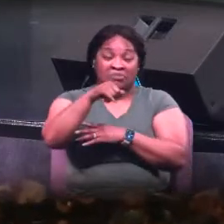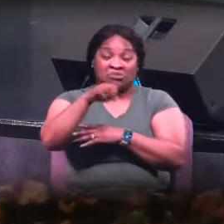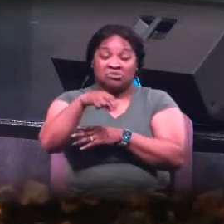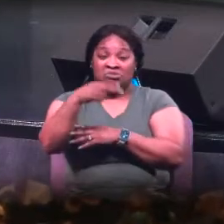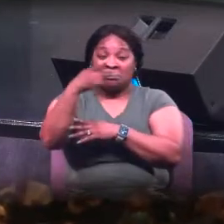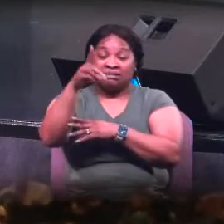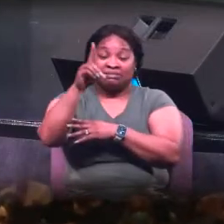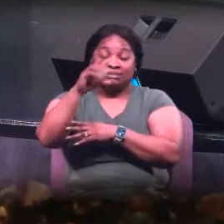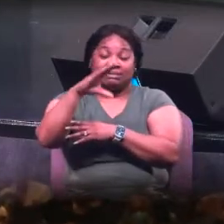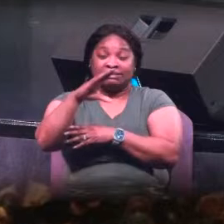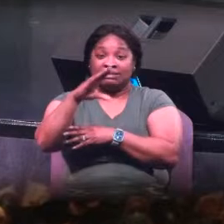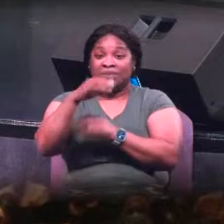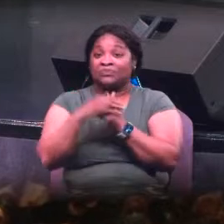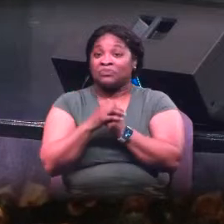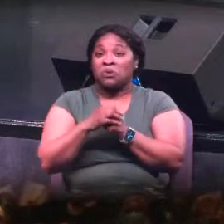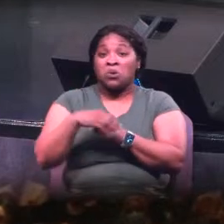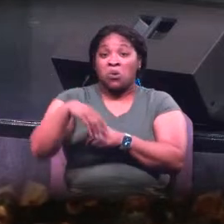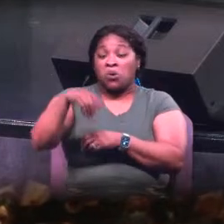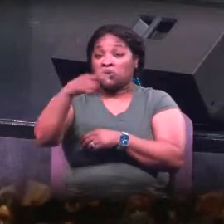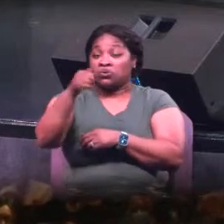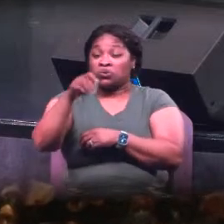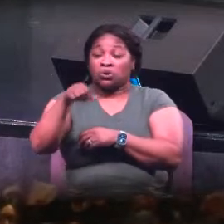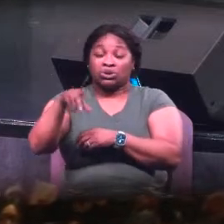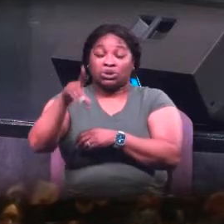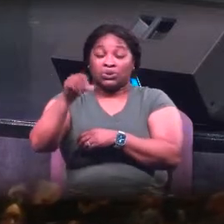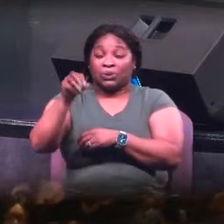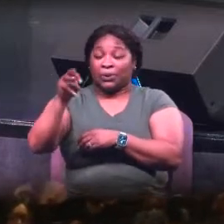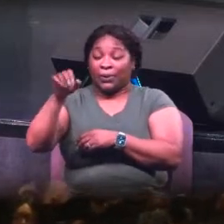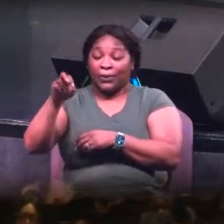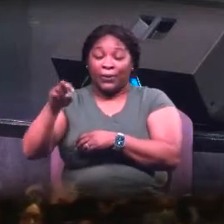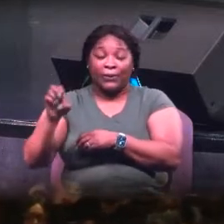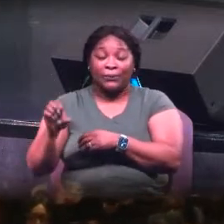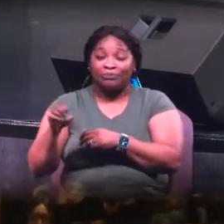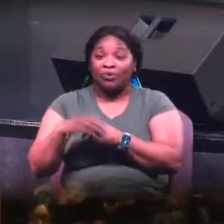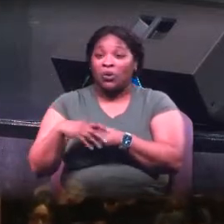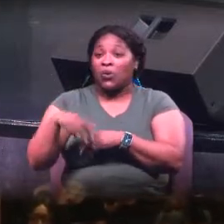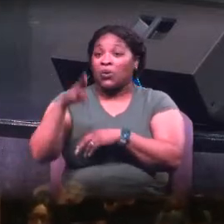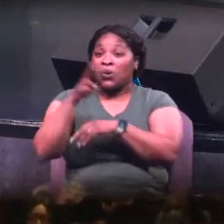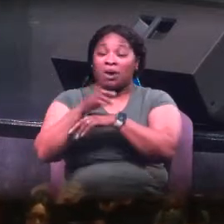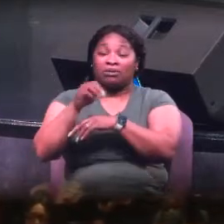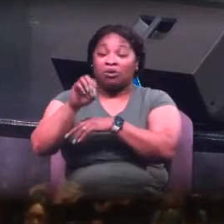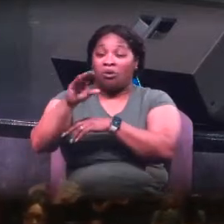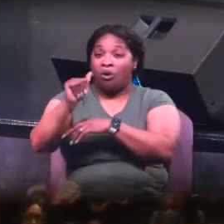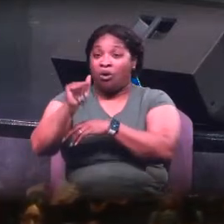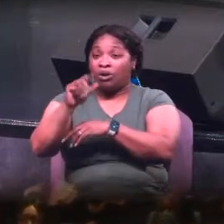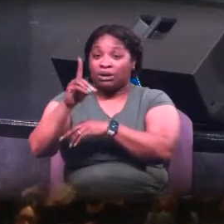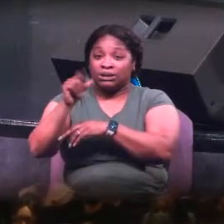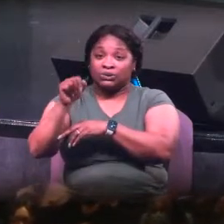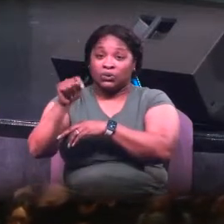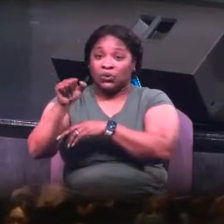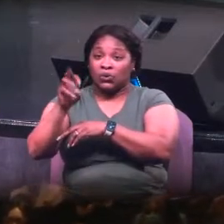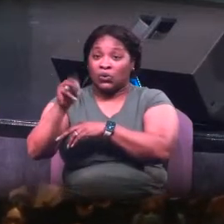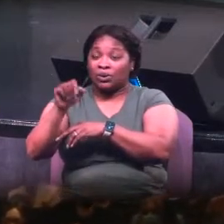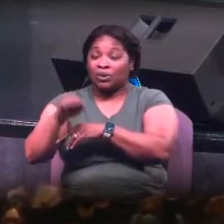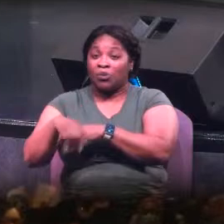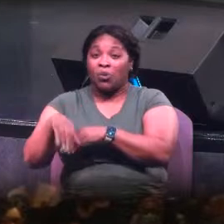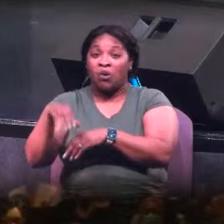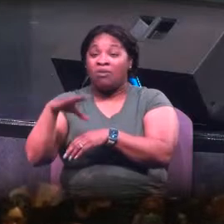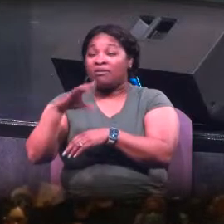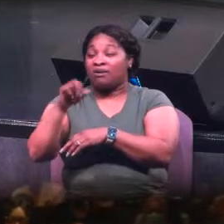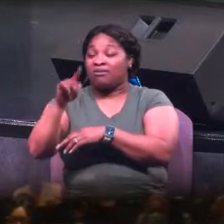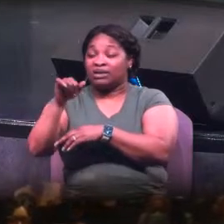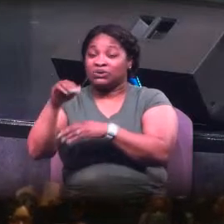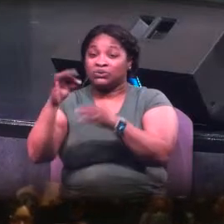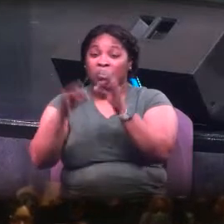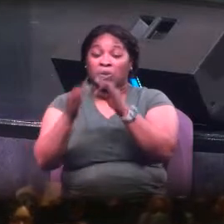D.C., at that Georgia Dome, or if you're at the Rockdale Auditorium, or if you're at that Covington Courthouse,